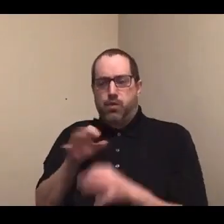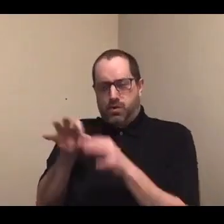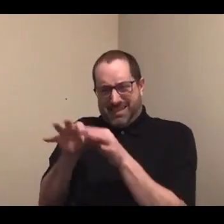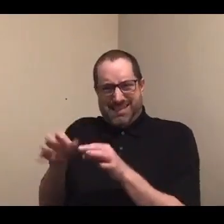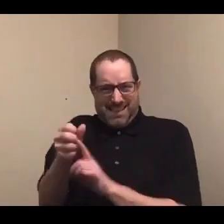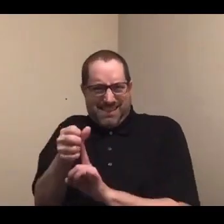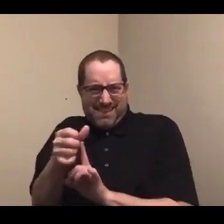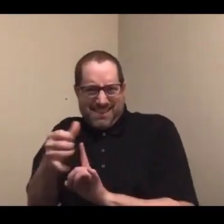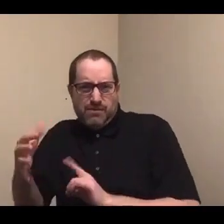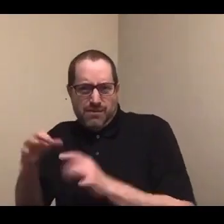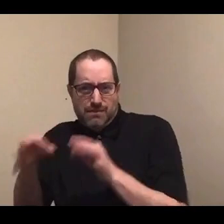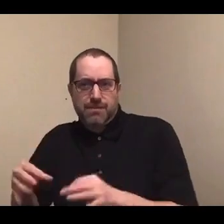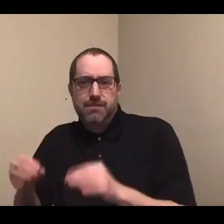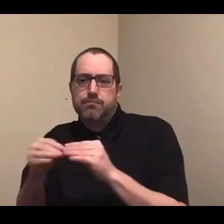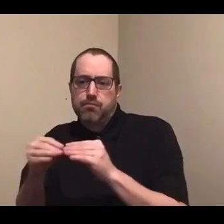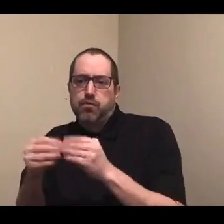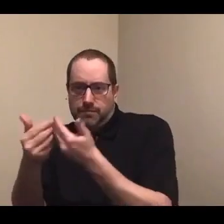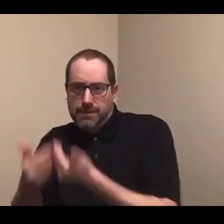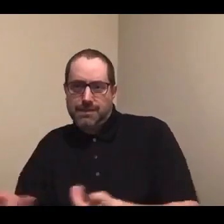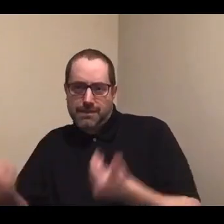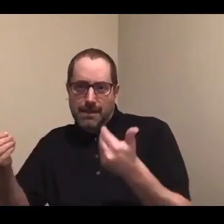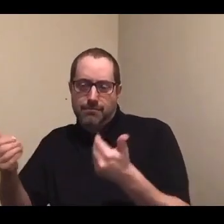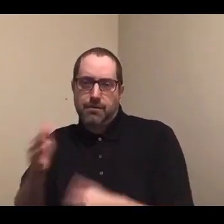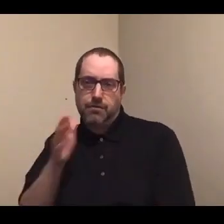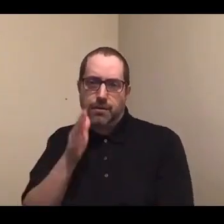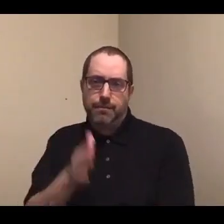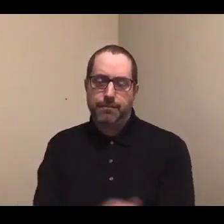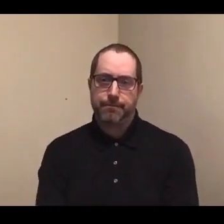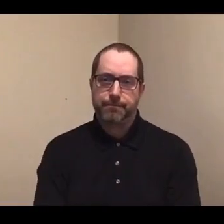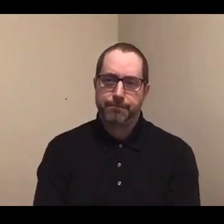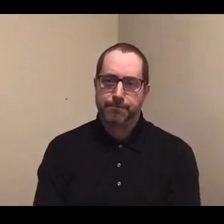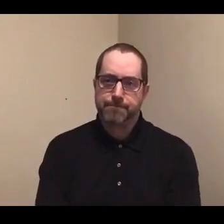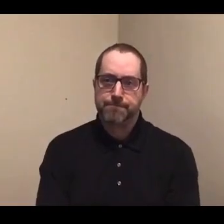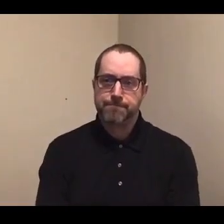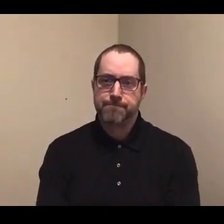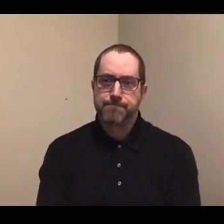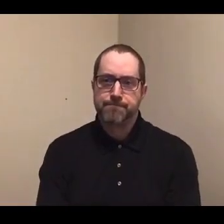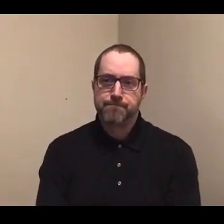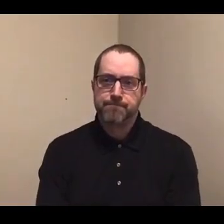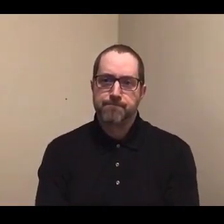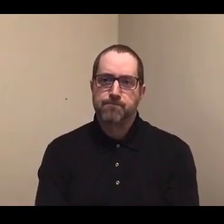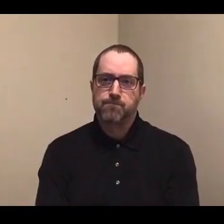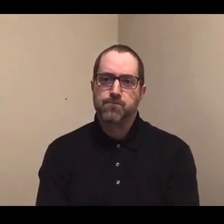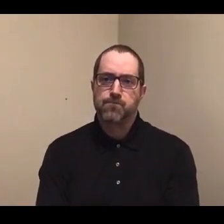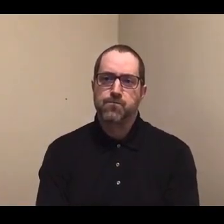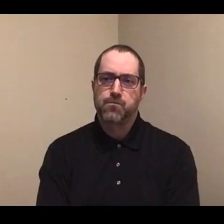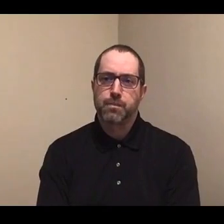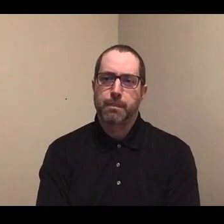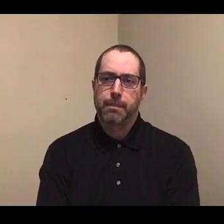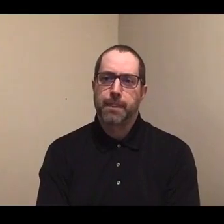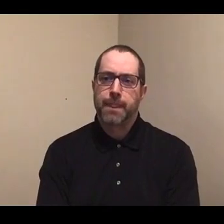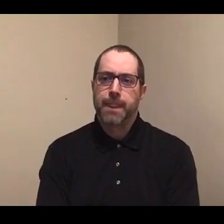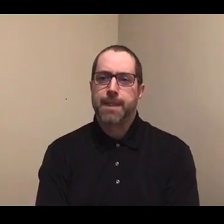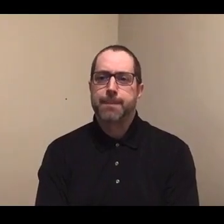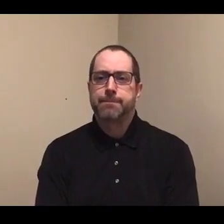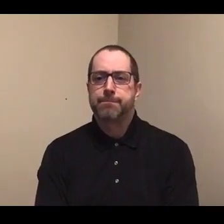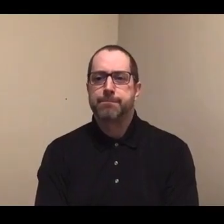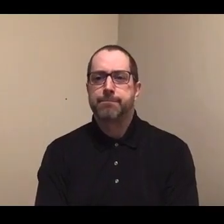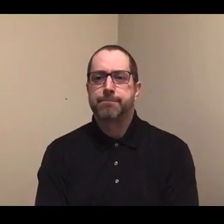released separately. A few key messages as part of our